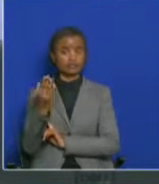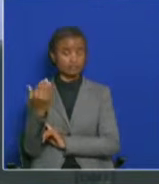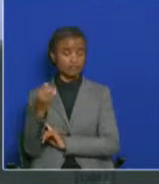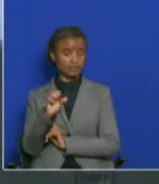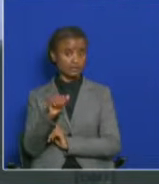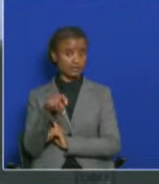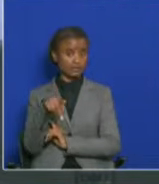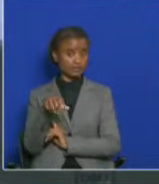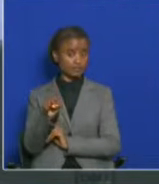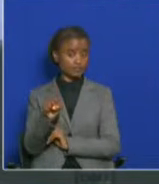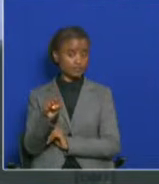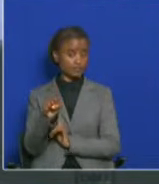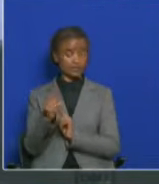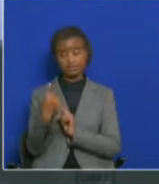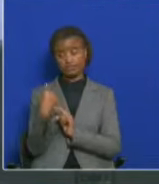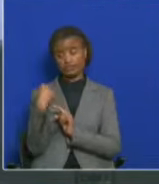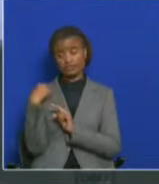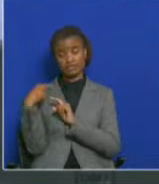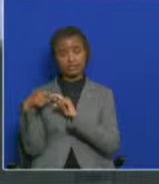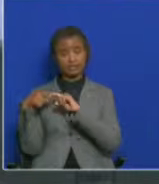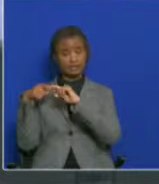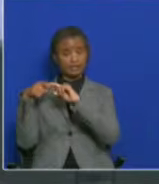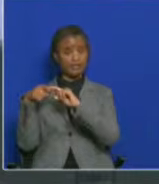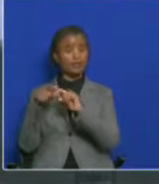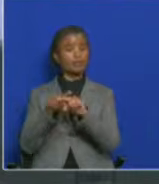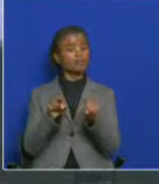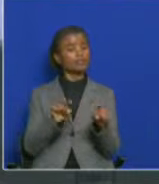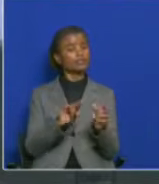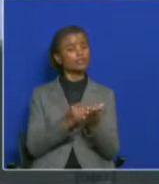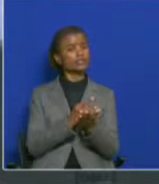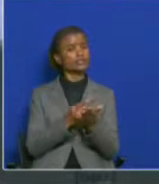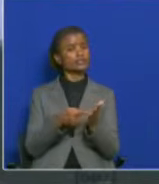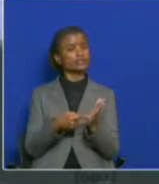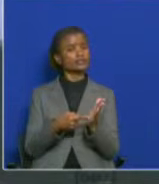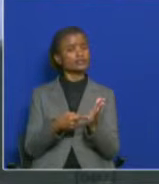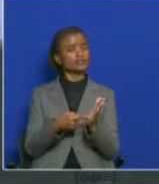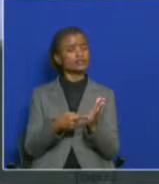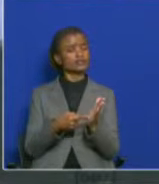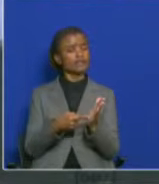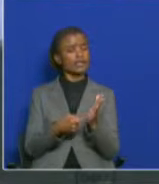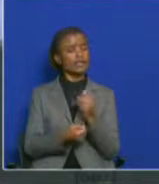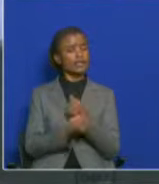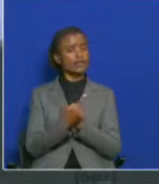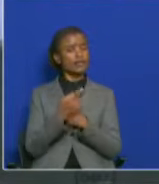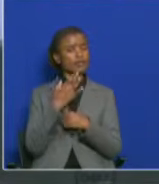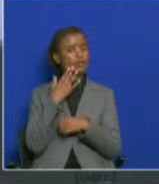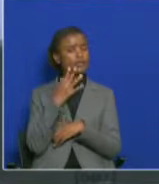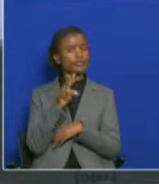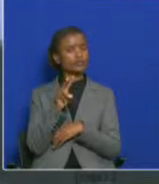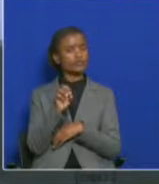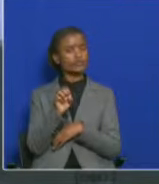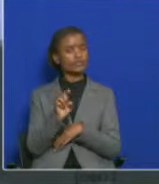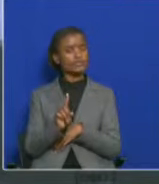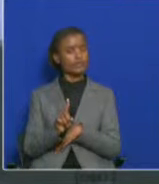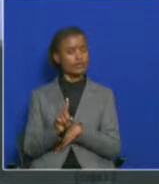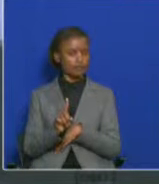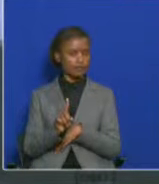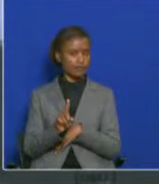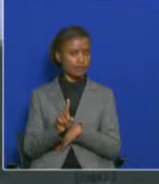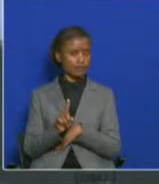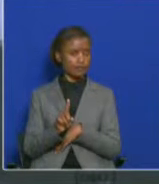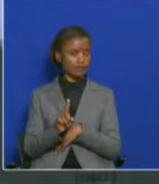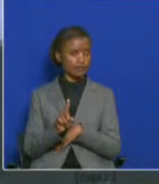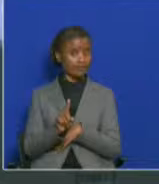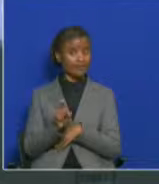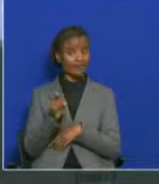suspended. In the chats we were dealing with, that was in 2001. And was he then with Treasury